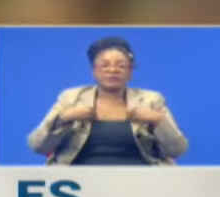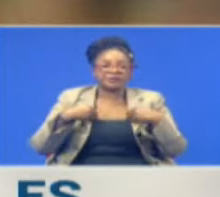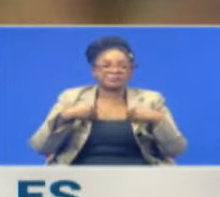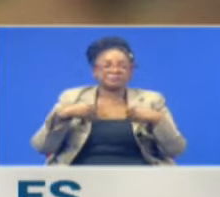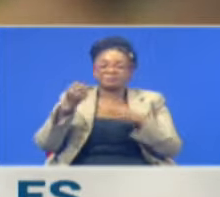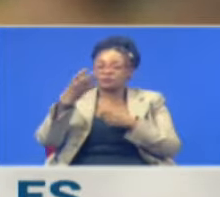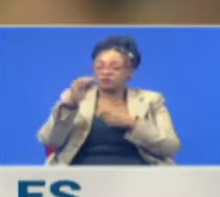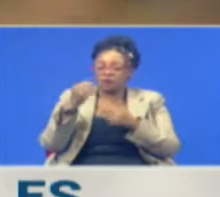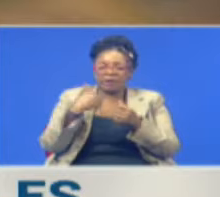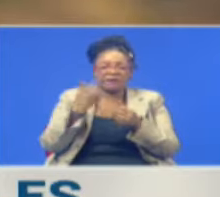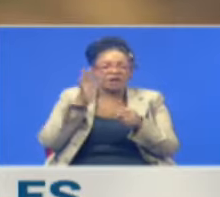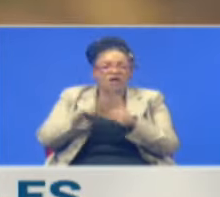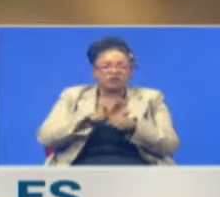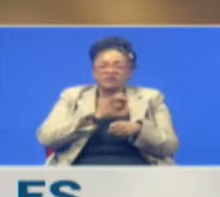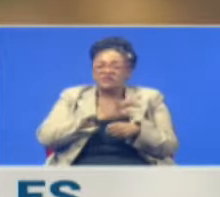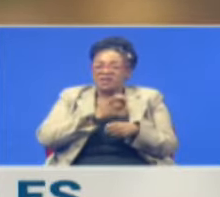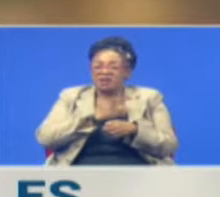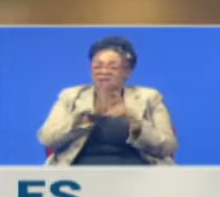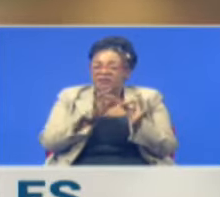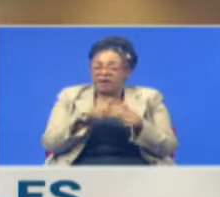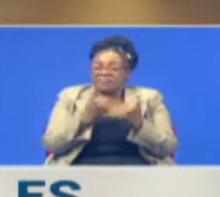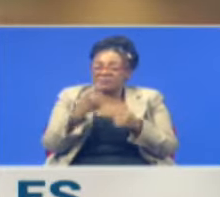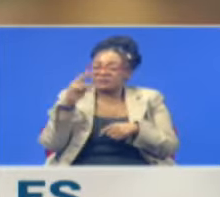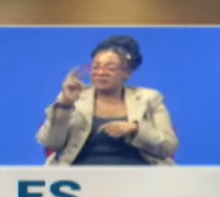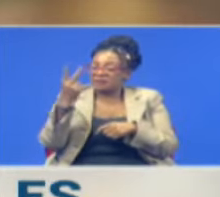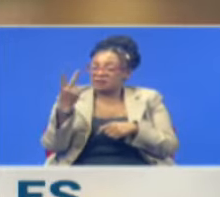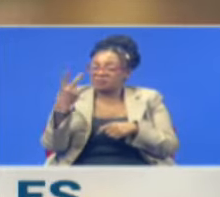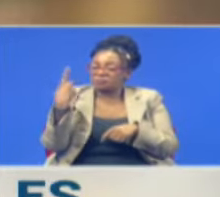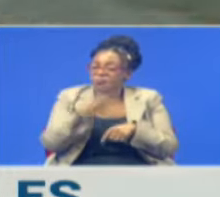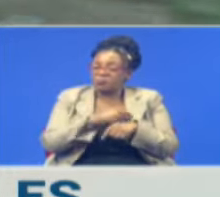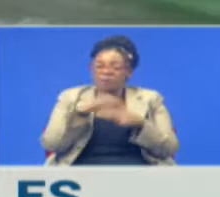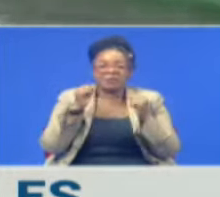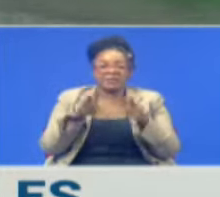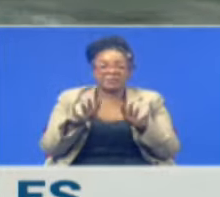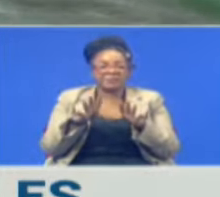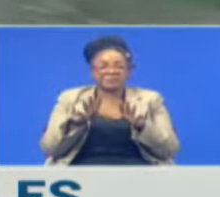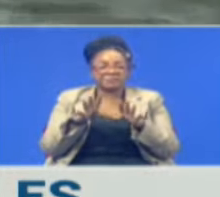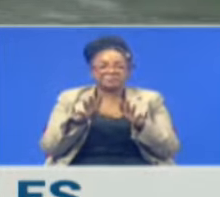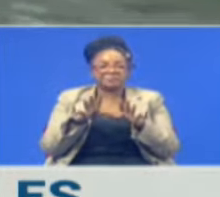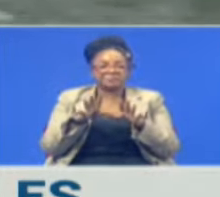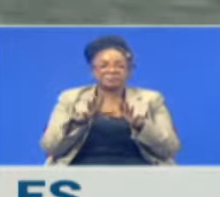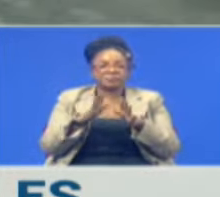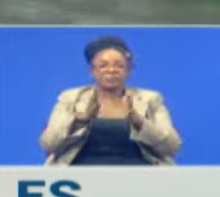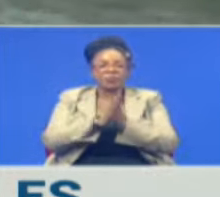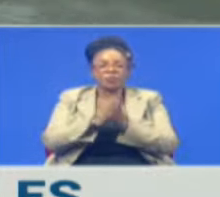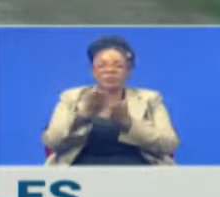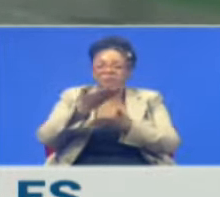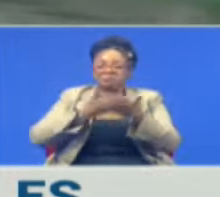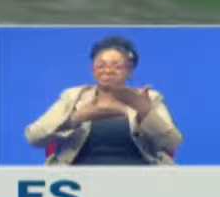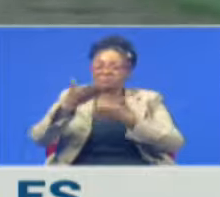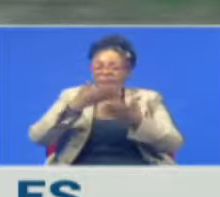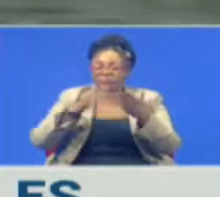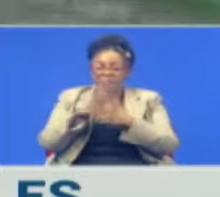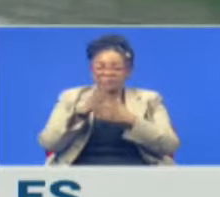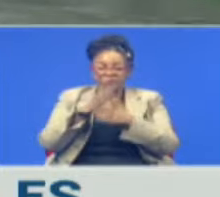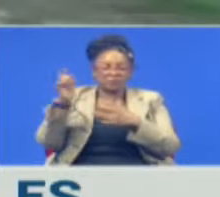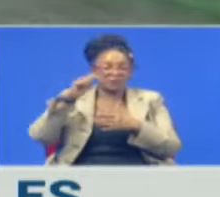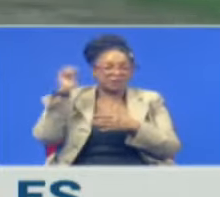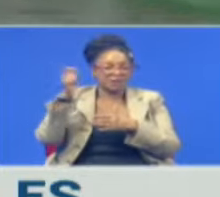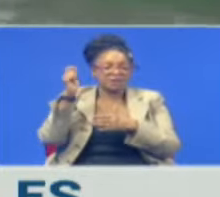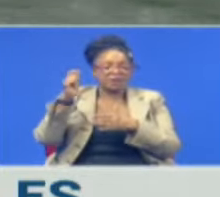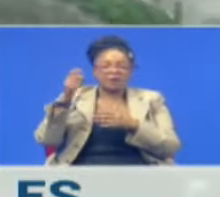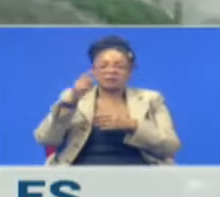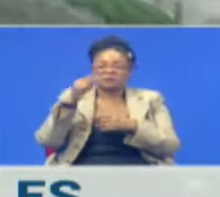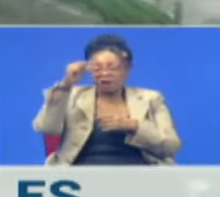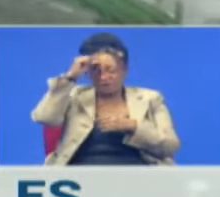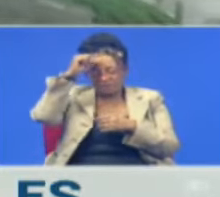I have a lot of fear if I don't get that second dose of the vaccine. With ongoing talks between the Kenyan government and the African Union, the